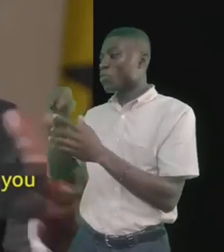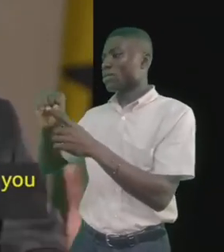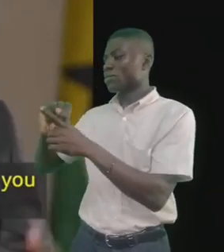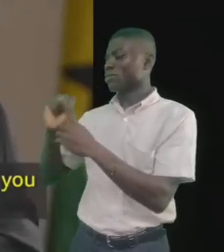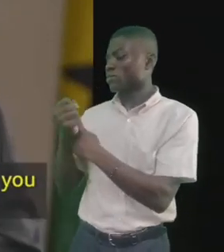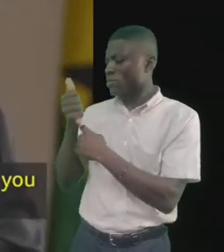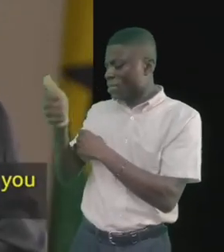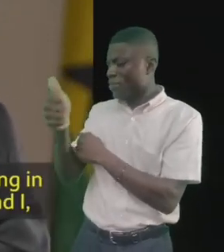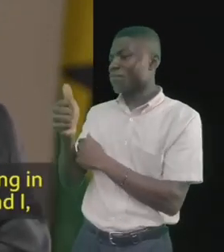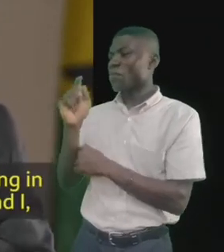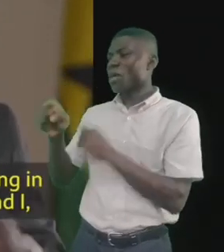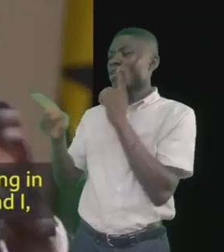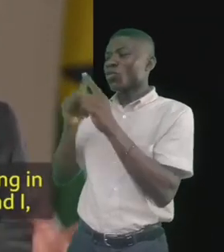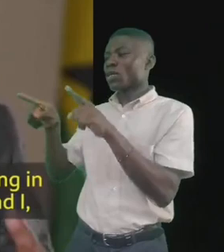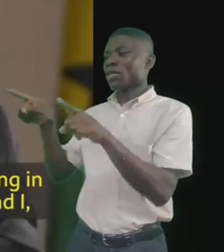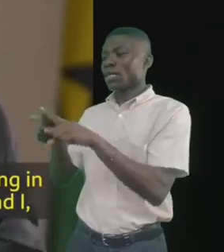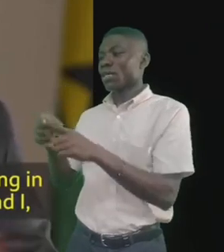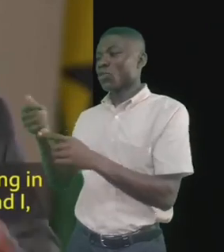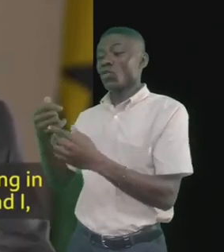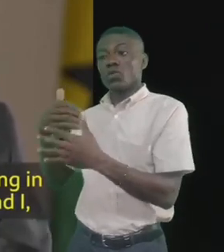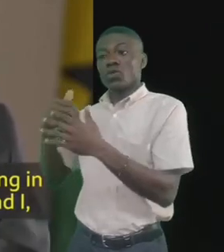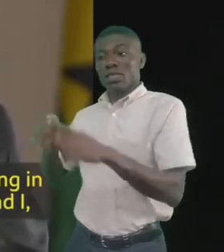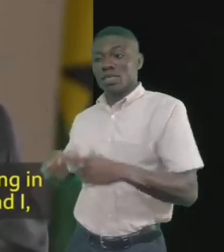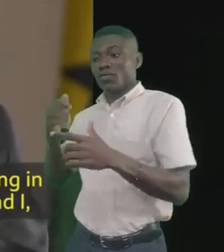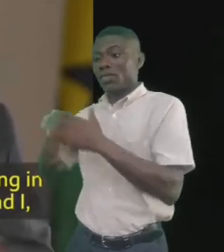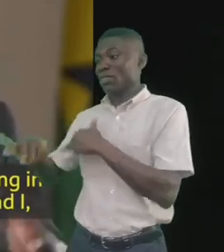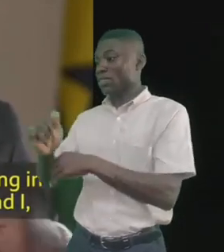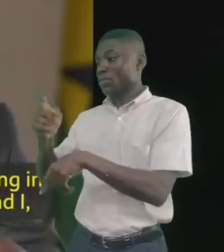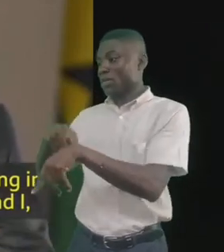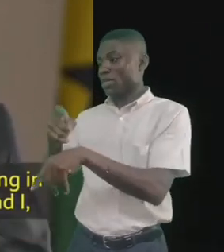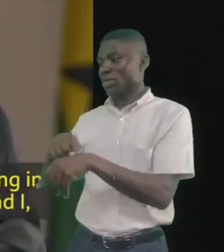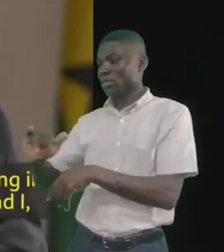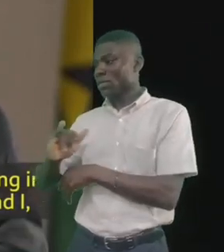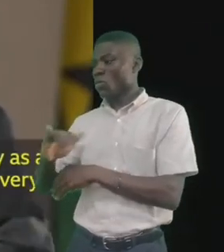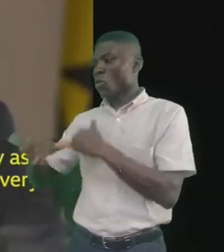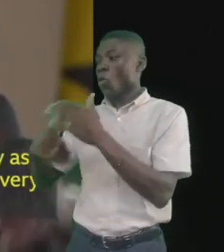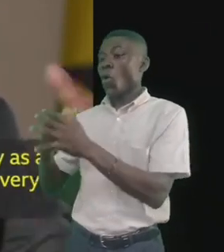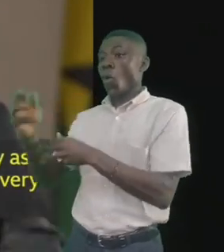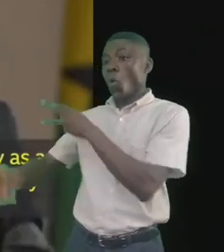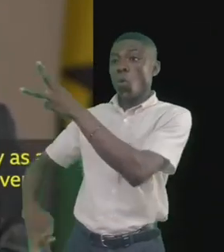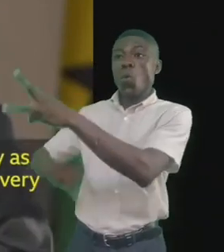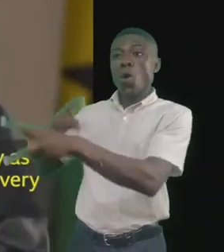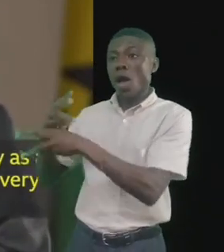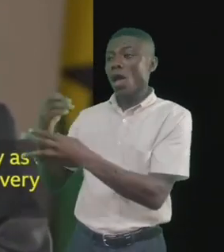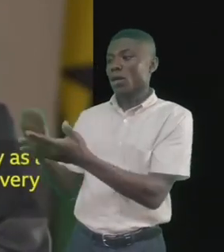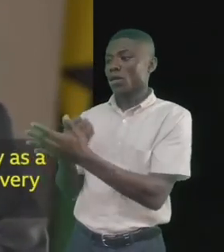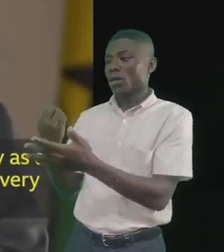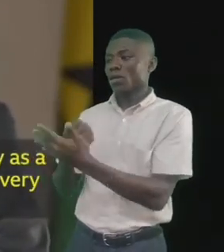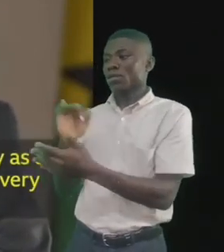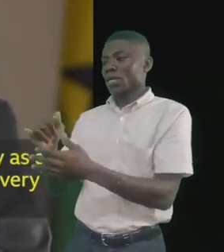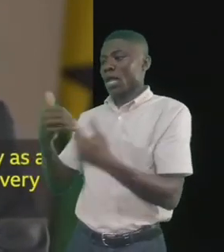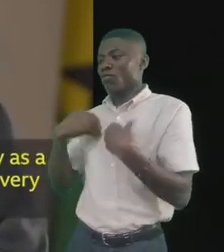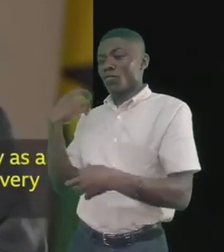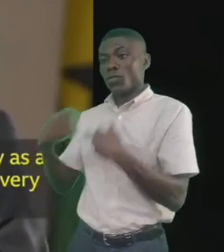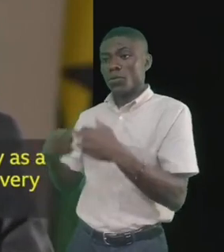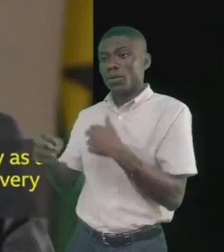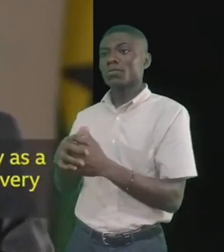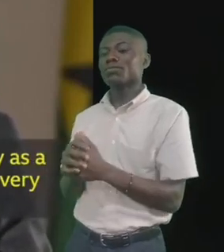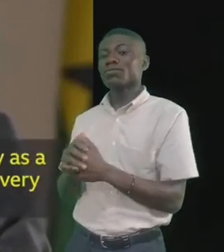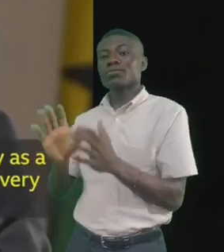you situate yourself. You speak as if you're living in the same time as you and I, where the world economy as a whole